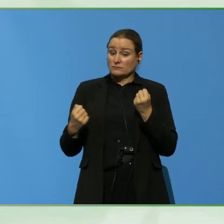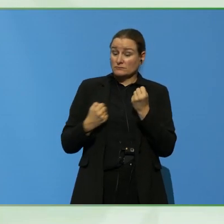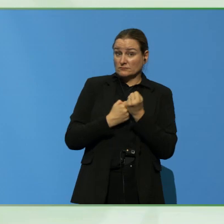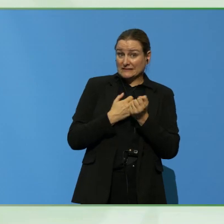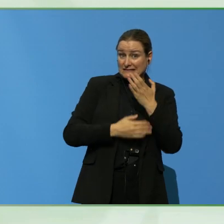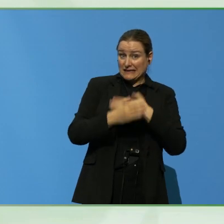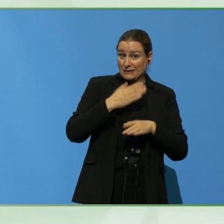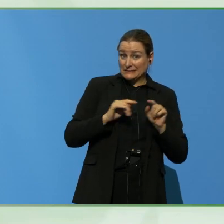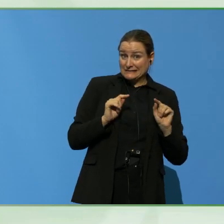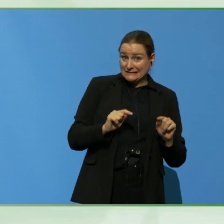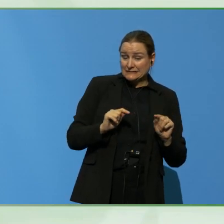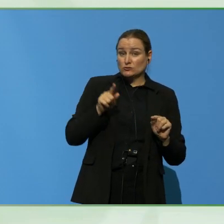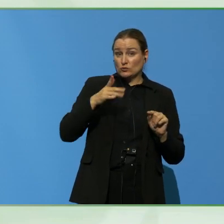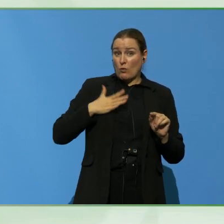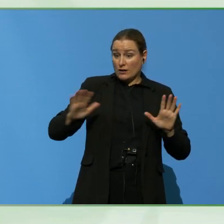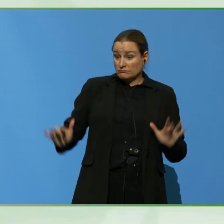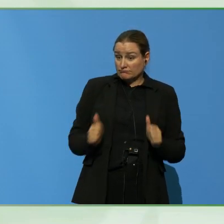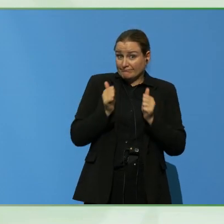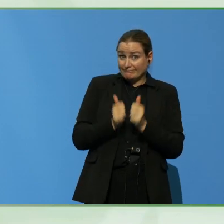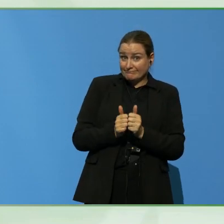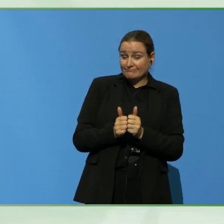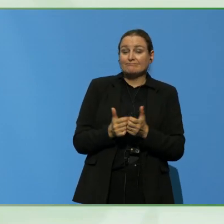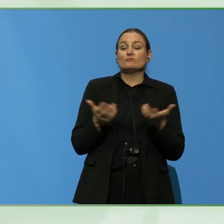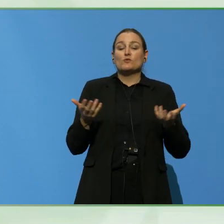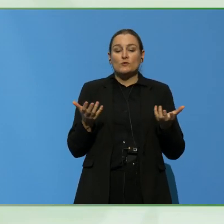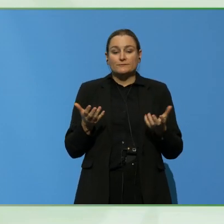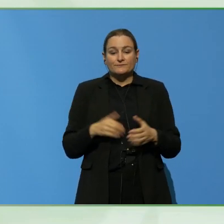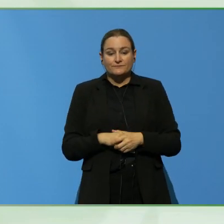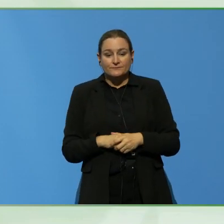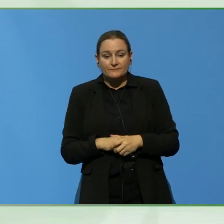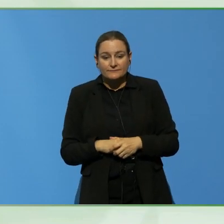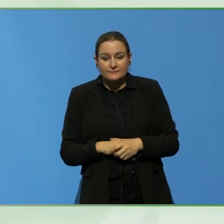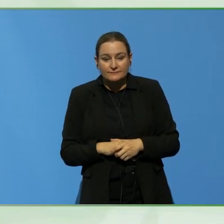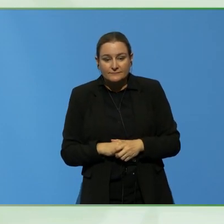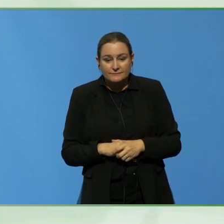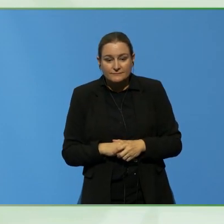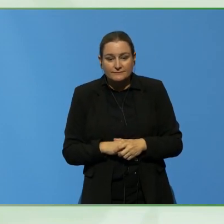and be the best ally as possible is Gautam Devlekar from